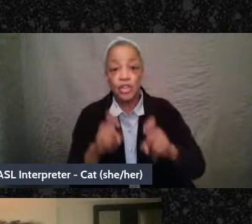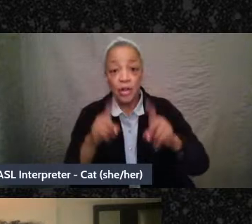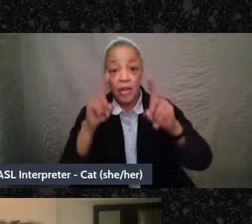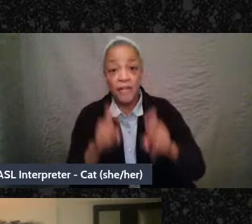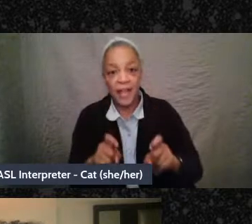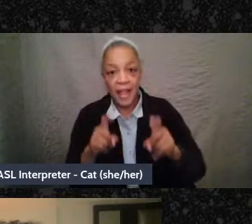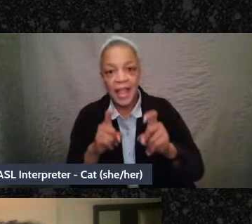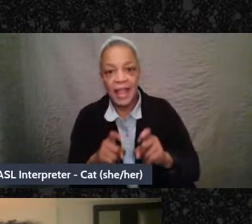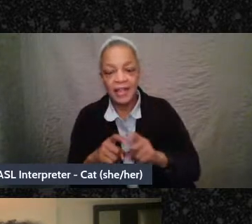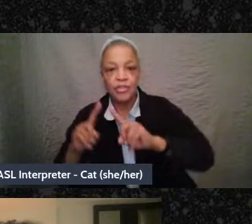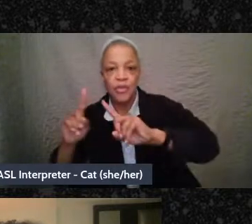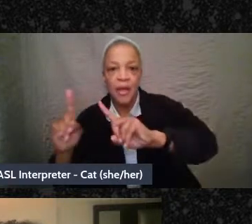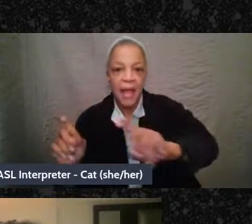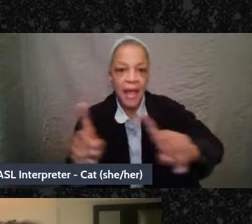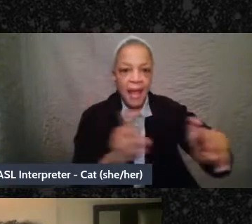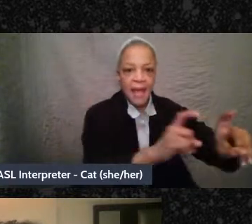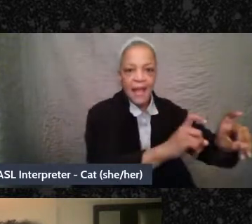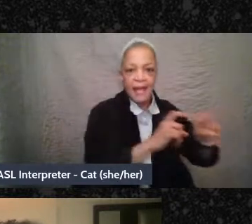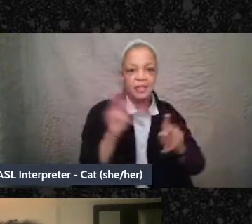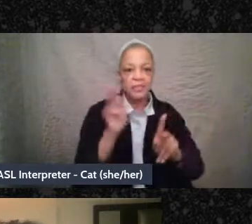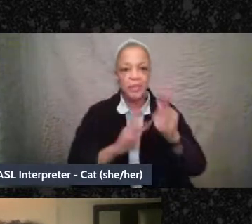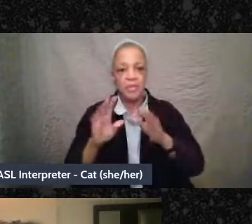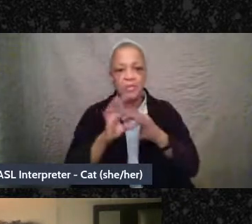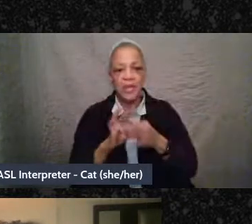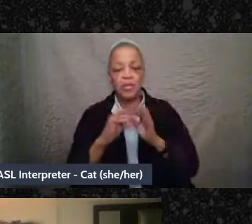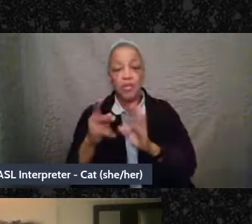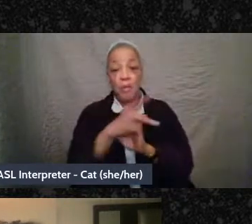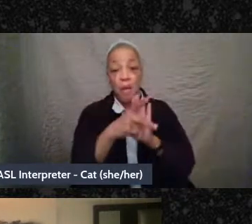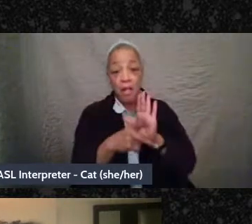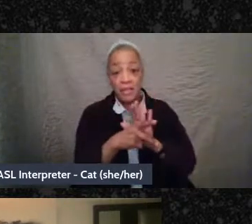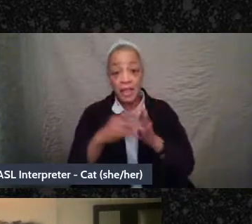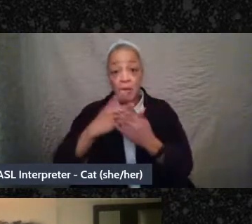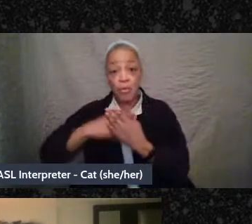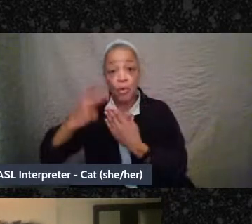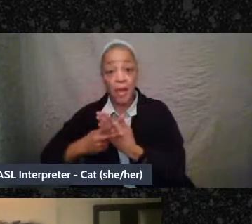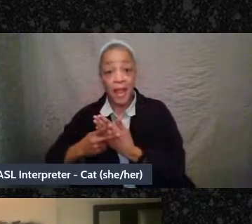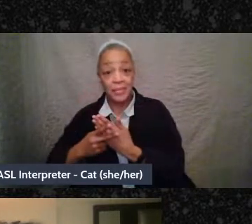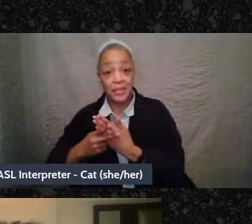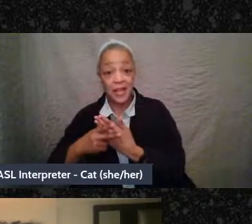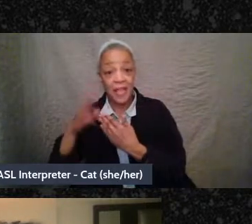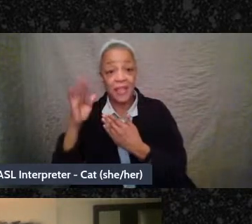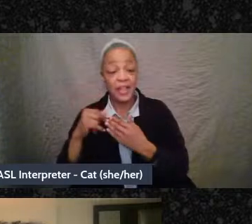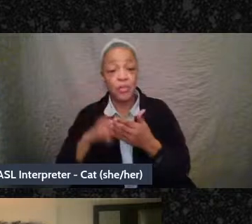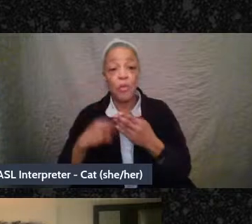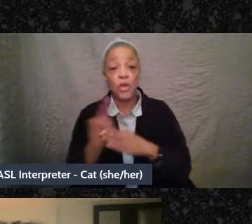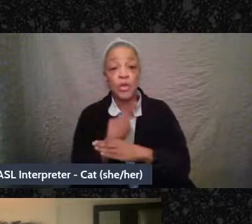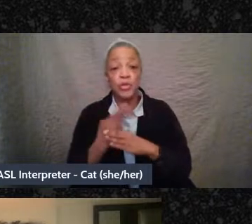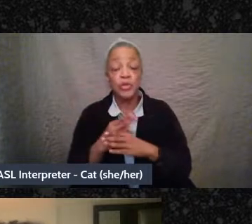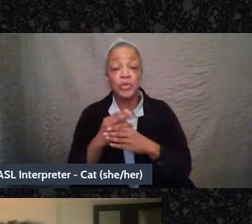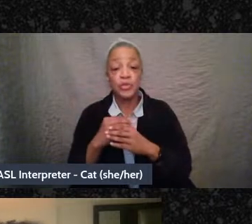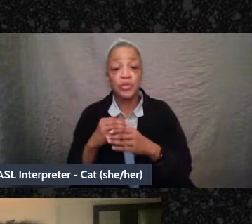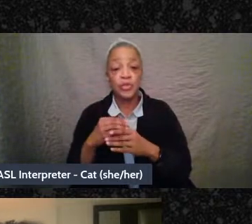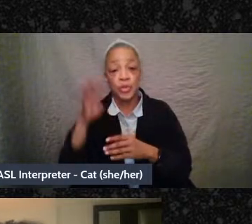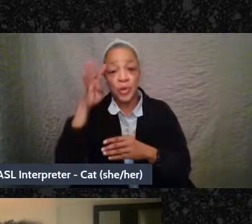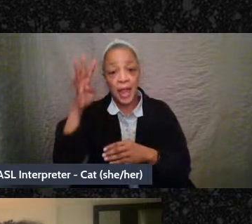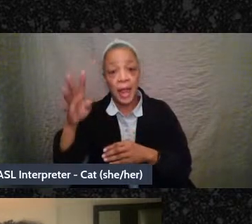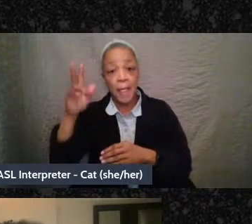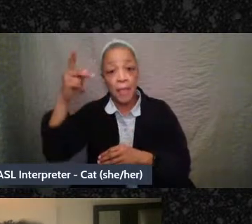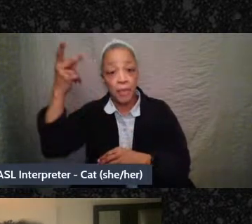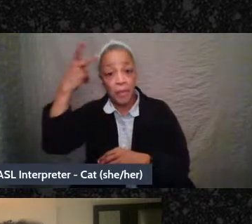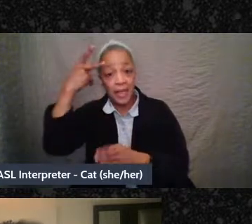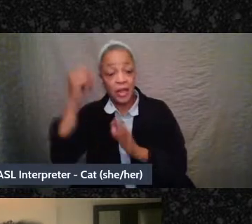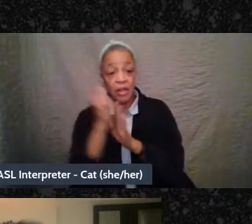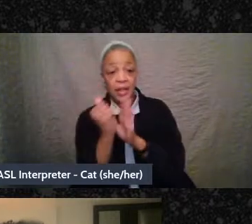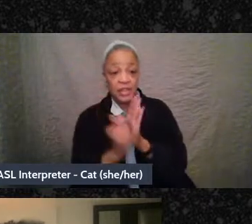of people around those policy programs. And so that'll be what we use to create the political agenda. And I just want to